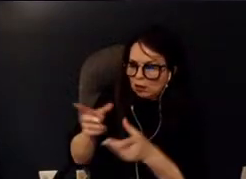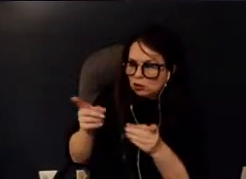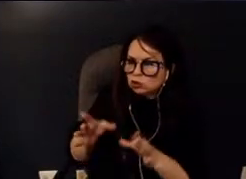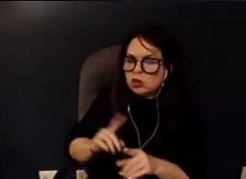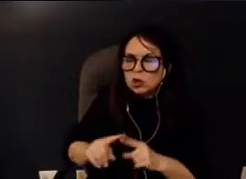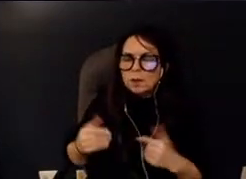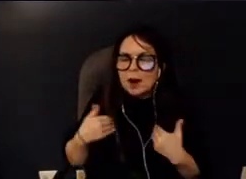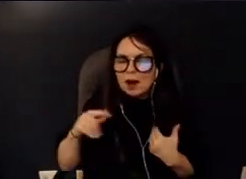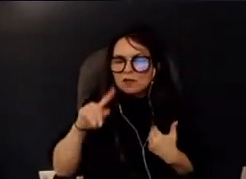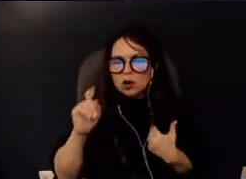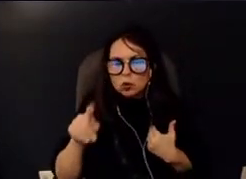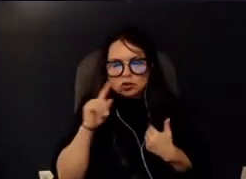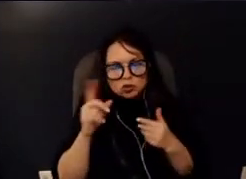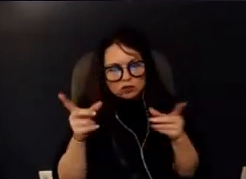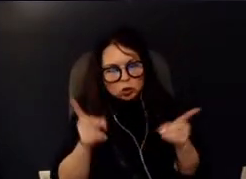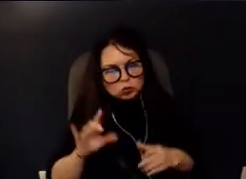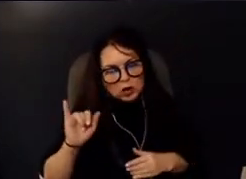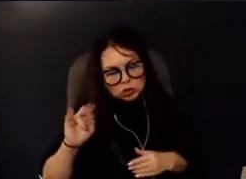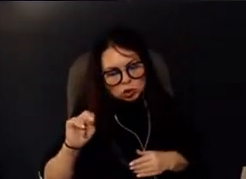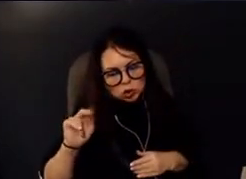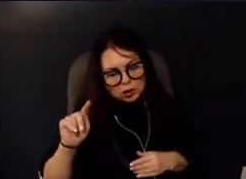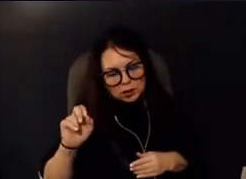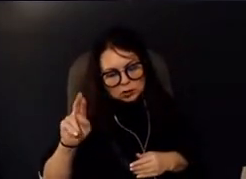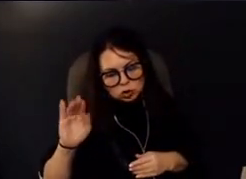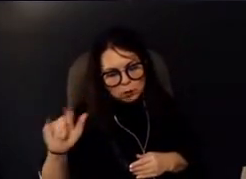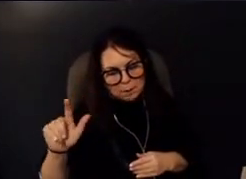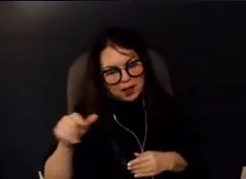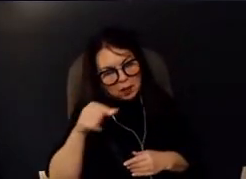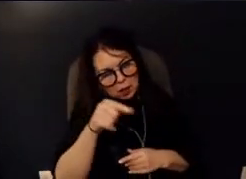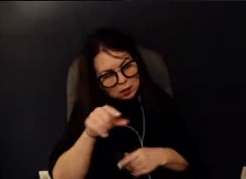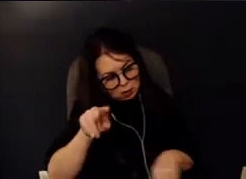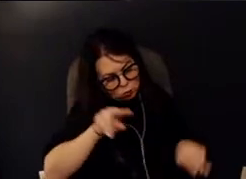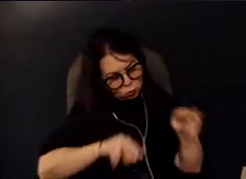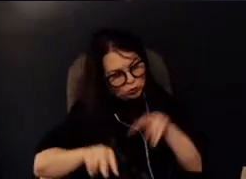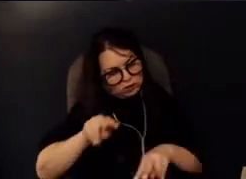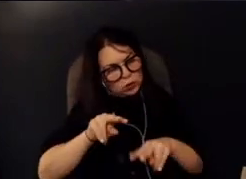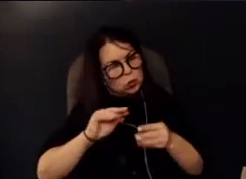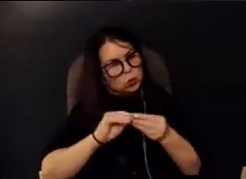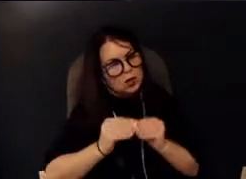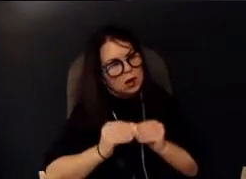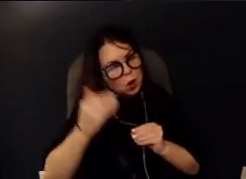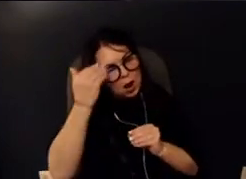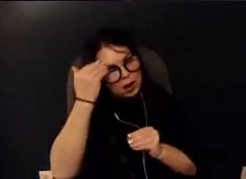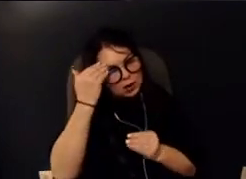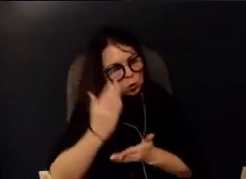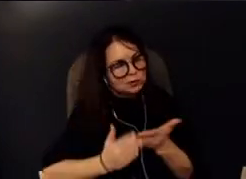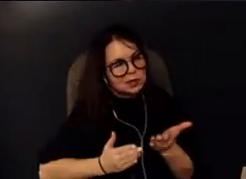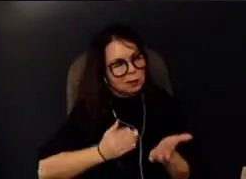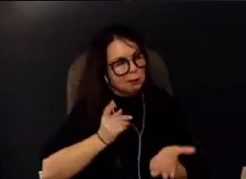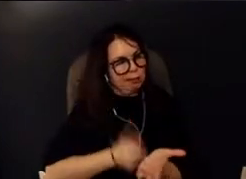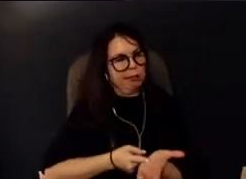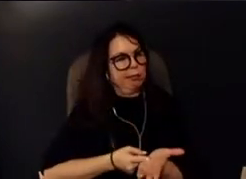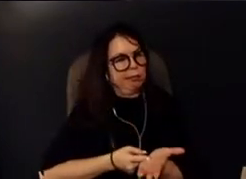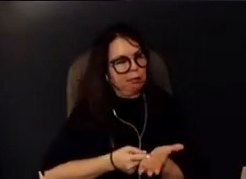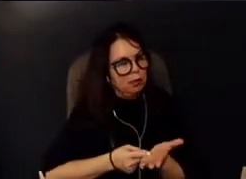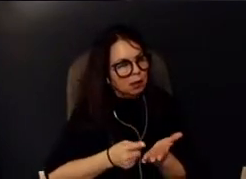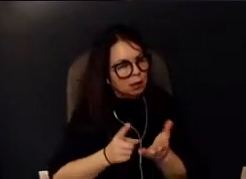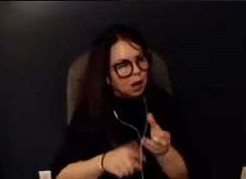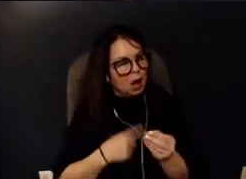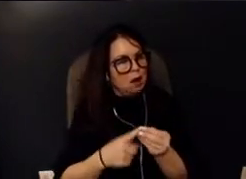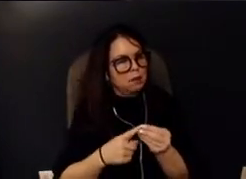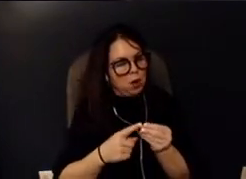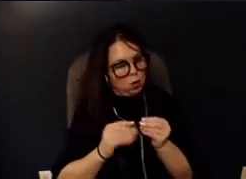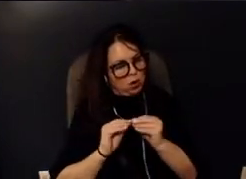I'm just curious if he's reviewed the numbers. I know there was some dispute about them, and I just wanted to hear from him a little